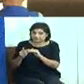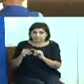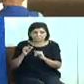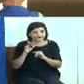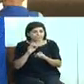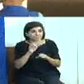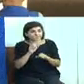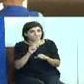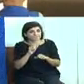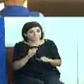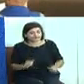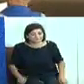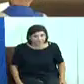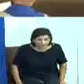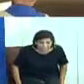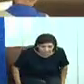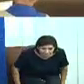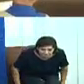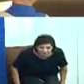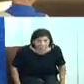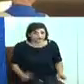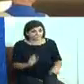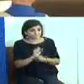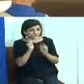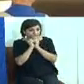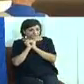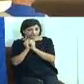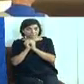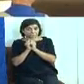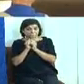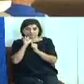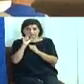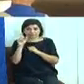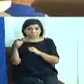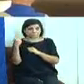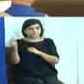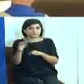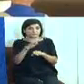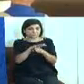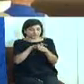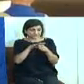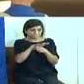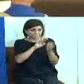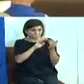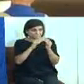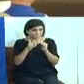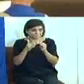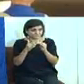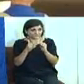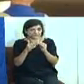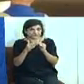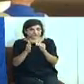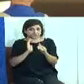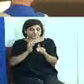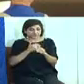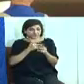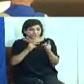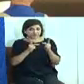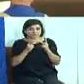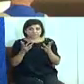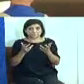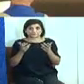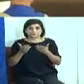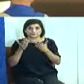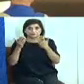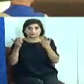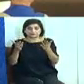work collectively, we will make not only our local community a better place, but the world. And so he wants to offer a